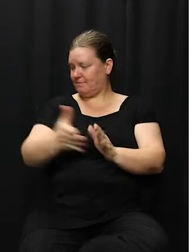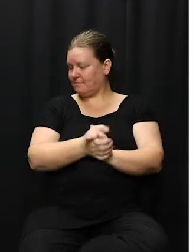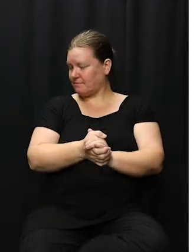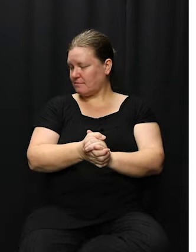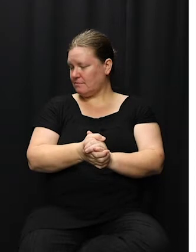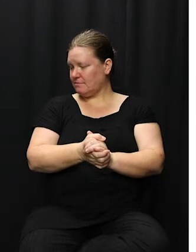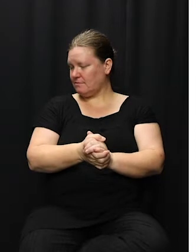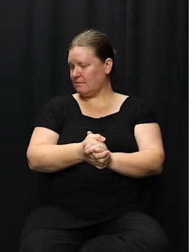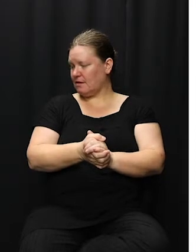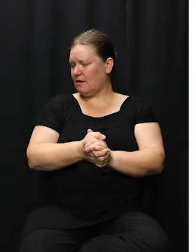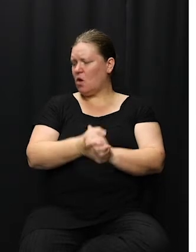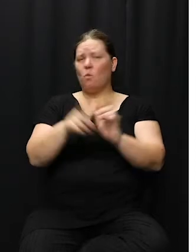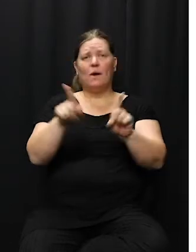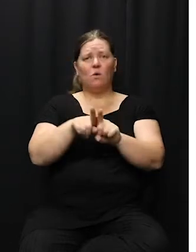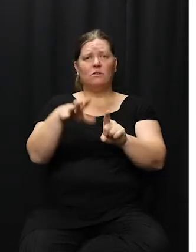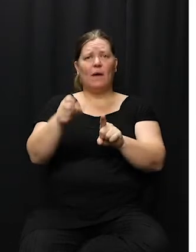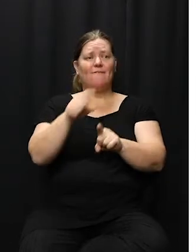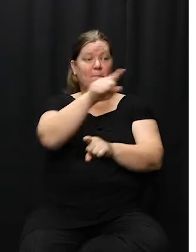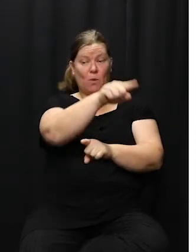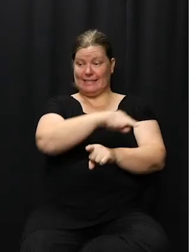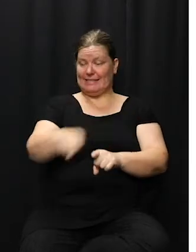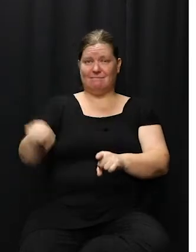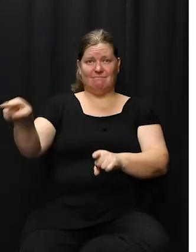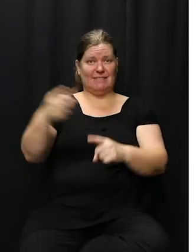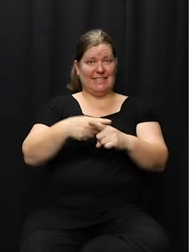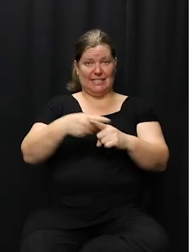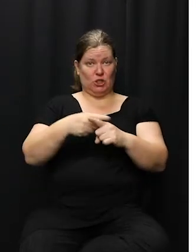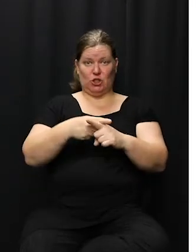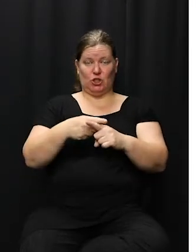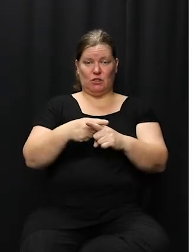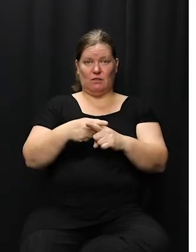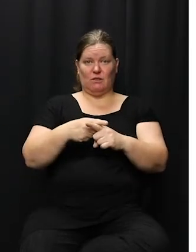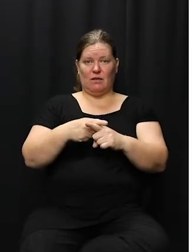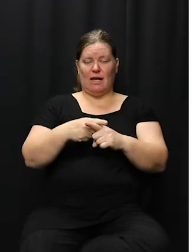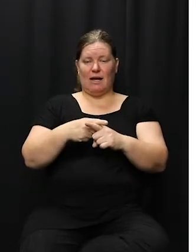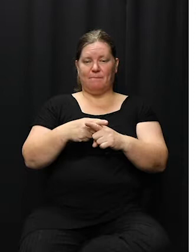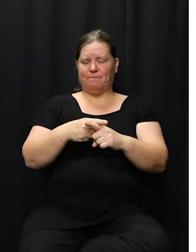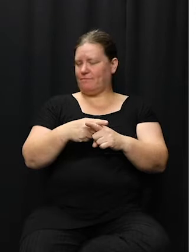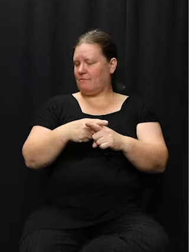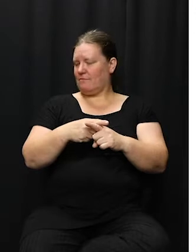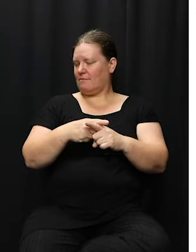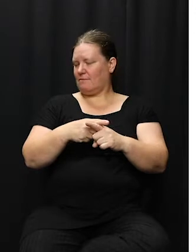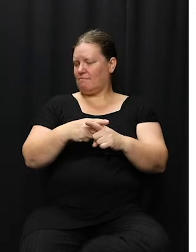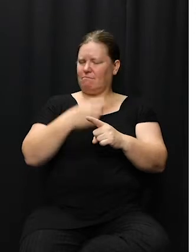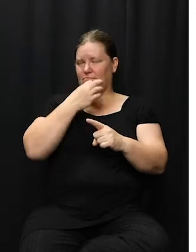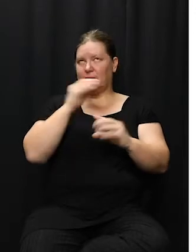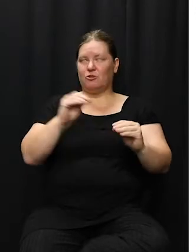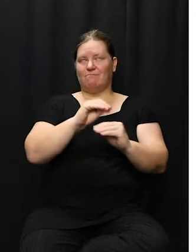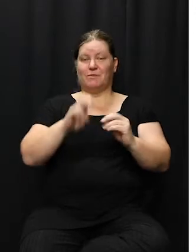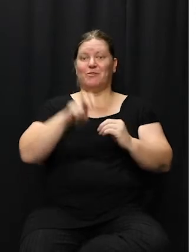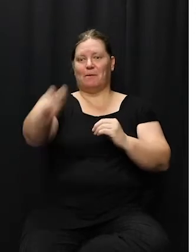We also have things like pointing in English, where, sorry, I've jumped ahead one slide, but